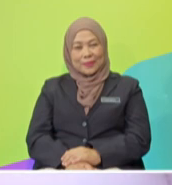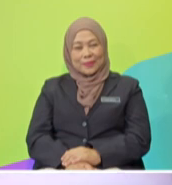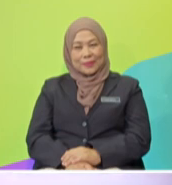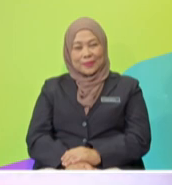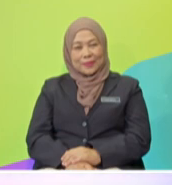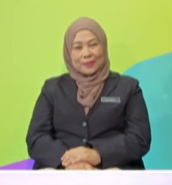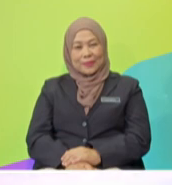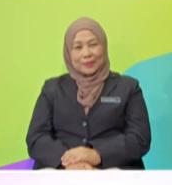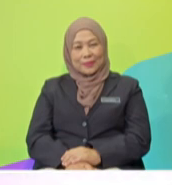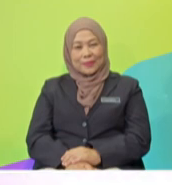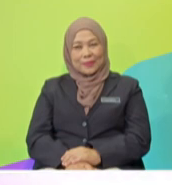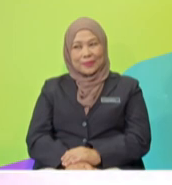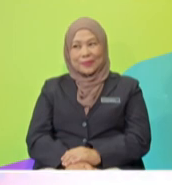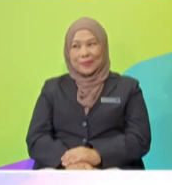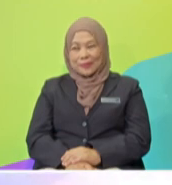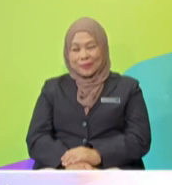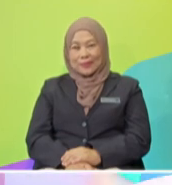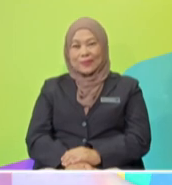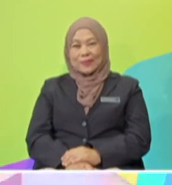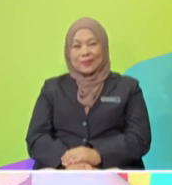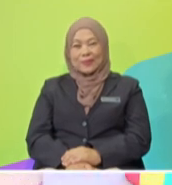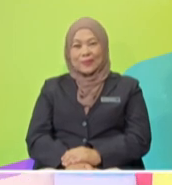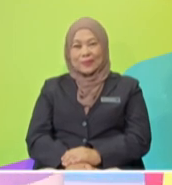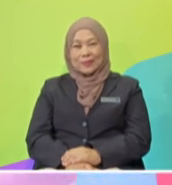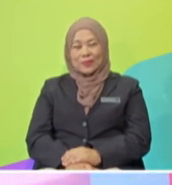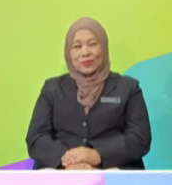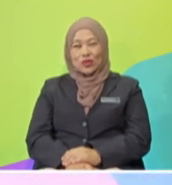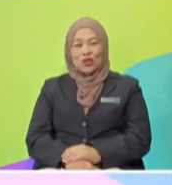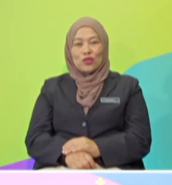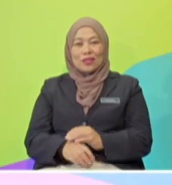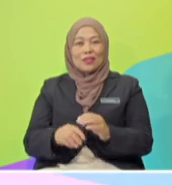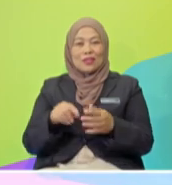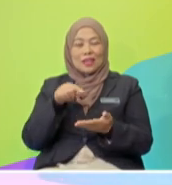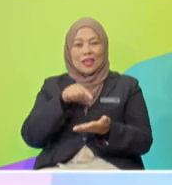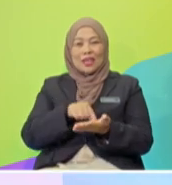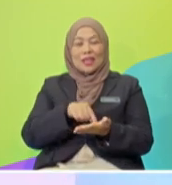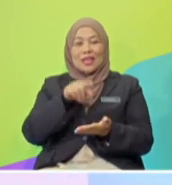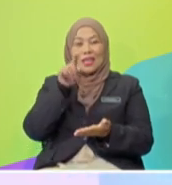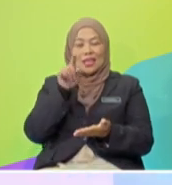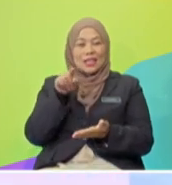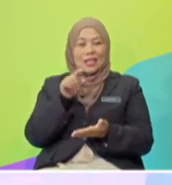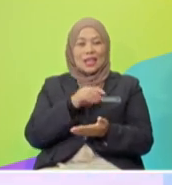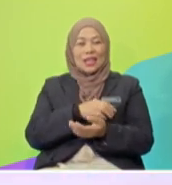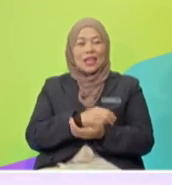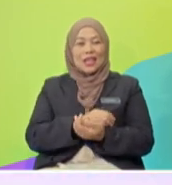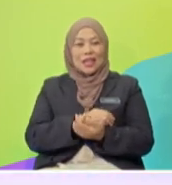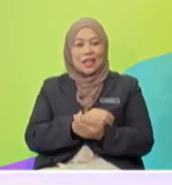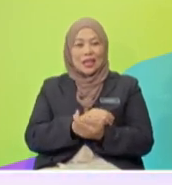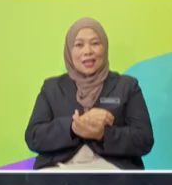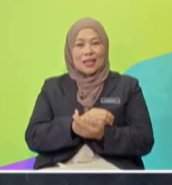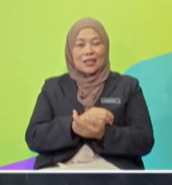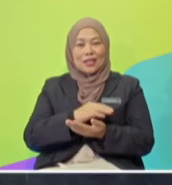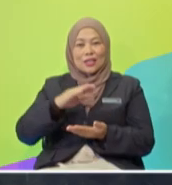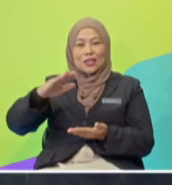to ride this. Okay, this is called a scooter. Scooter. Scooter. Okay. Scooter. Okay, you